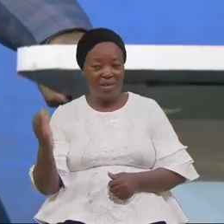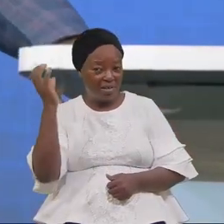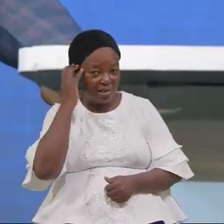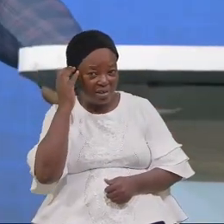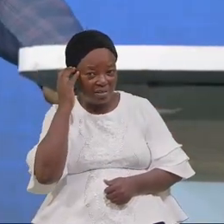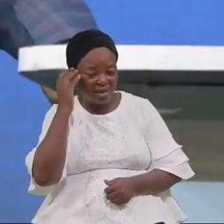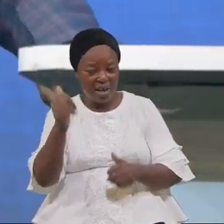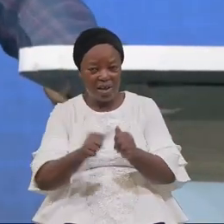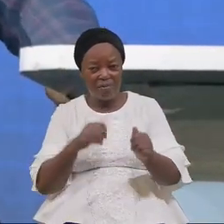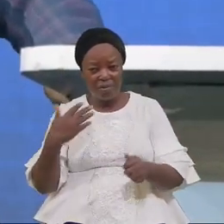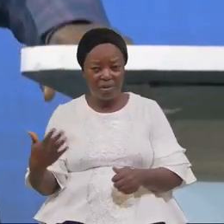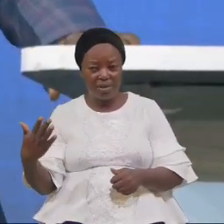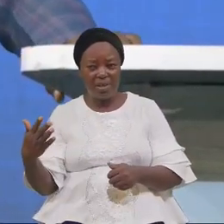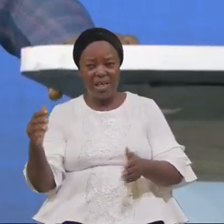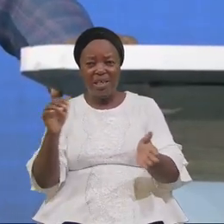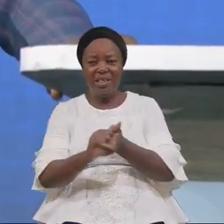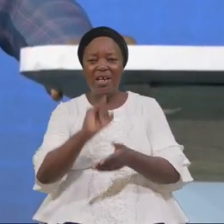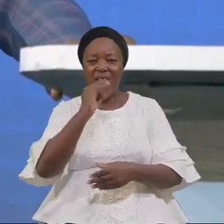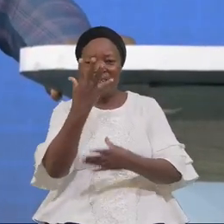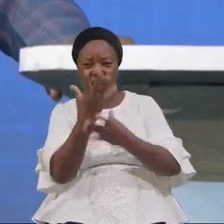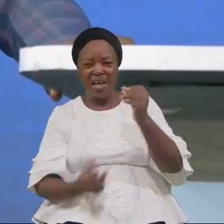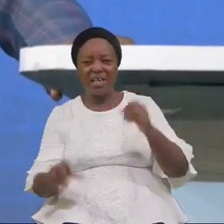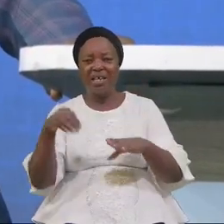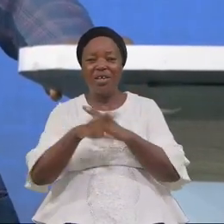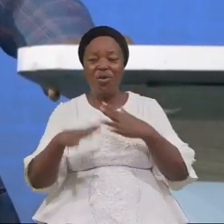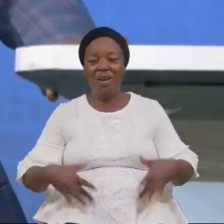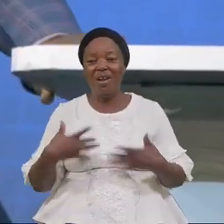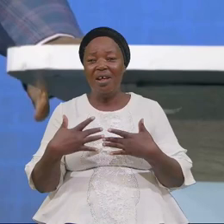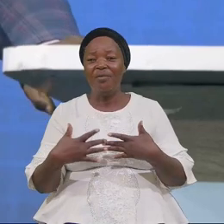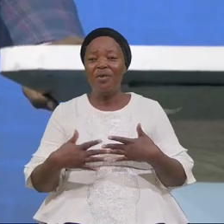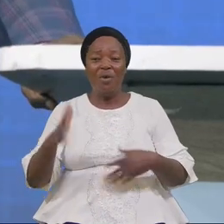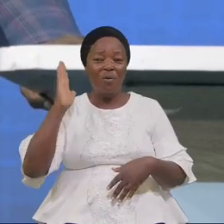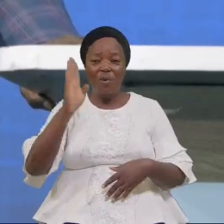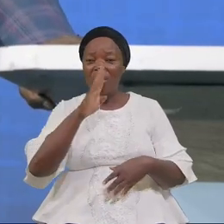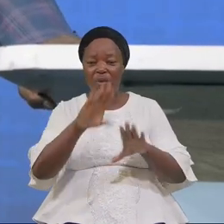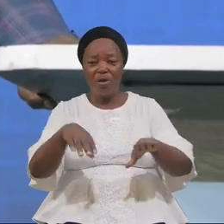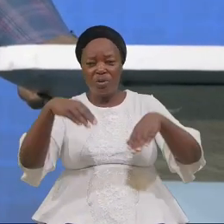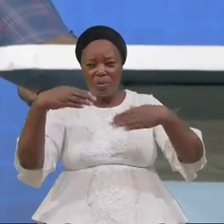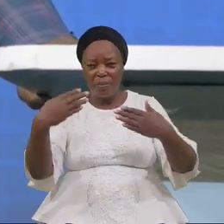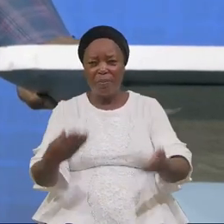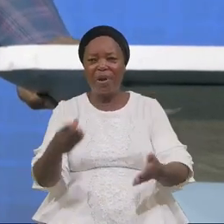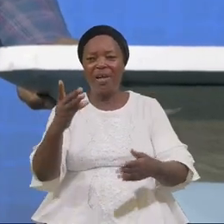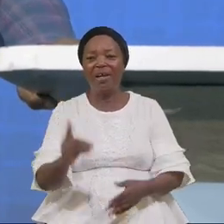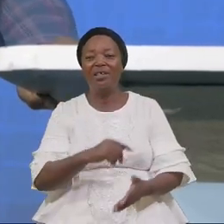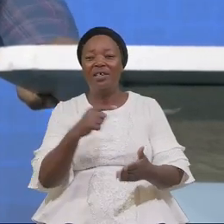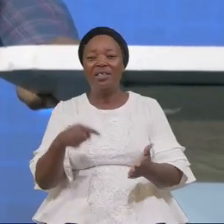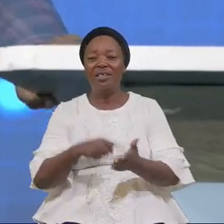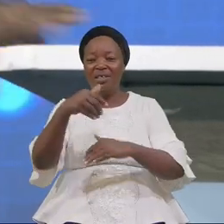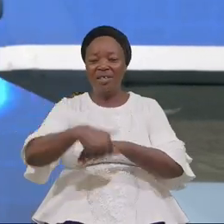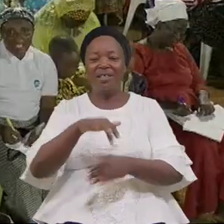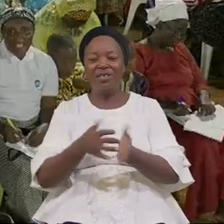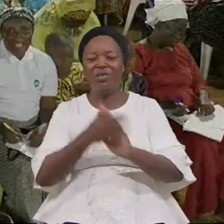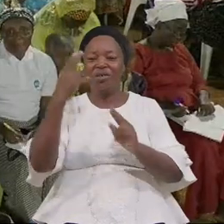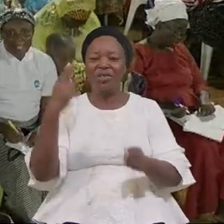everything that is lacking in your life will be supplied tonight in